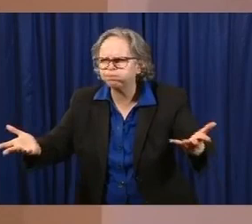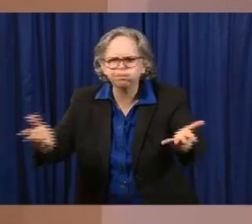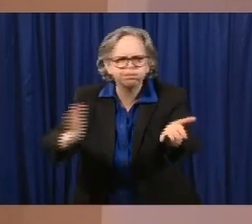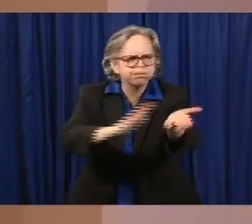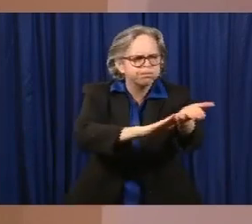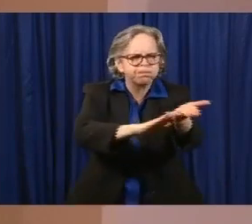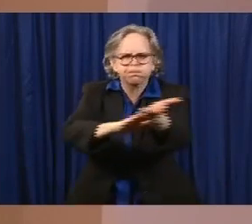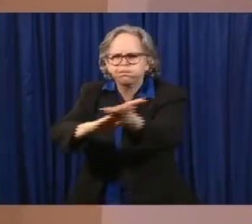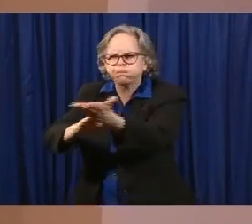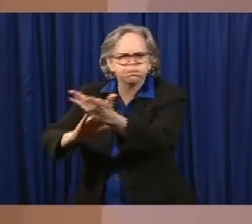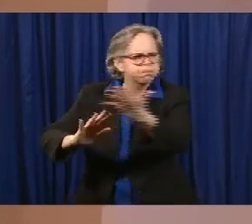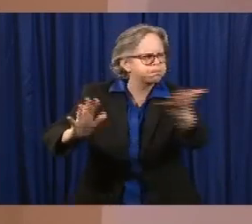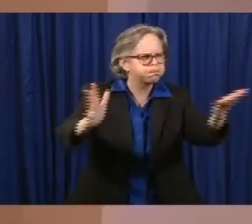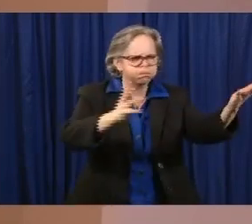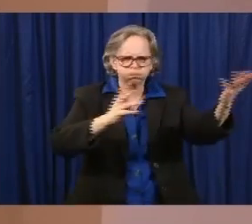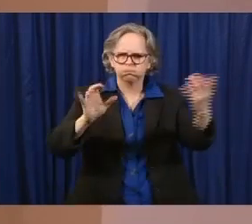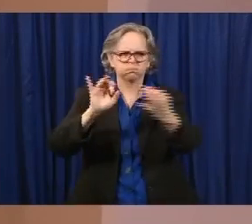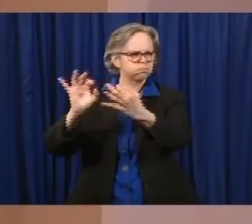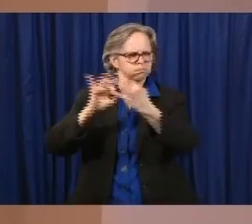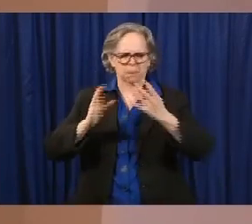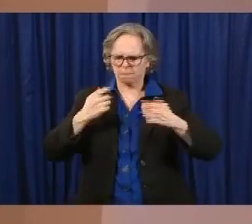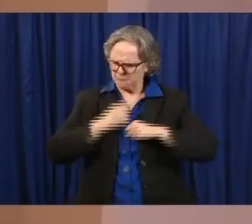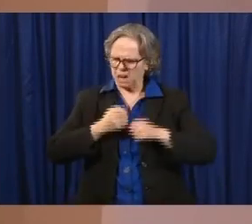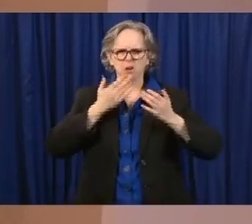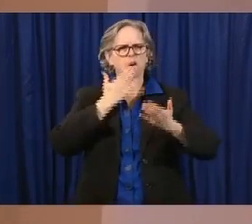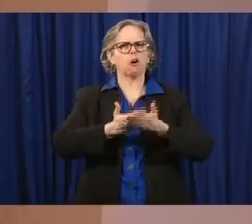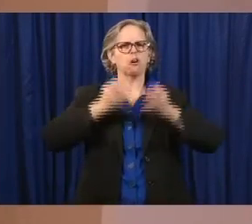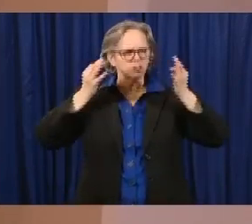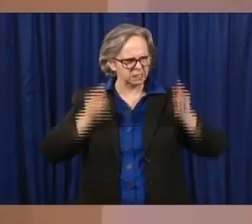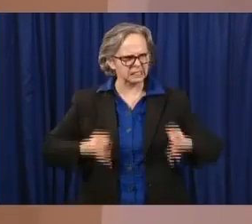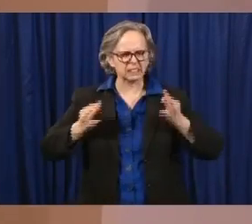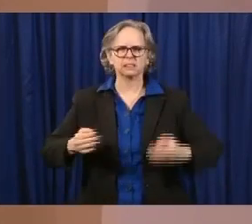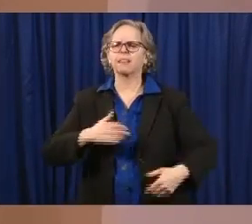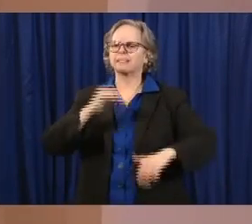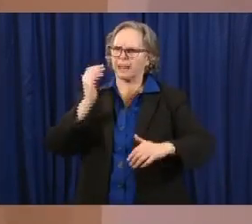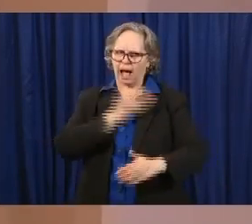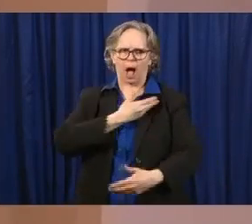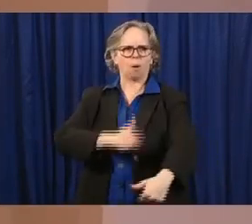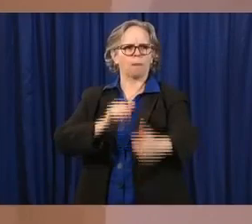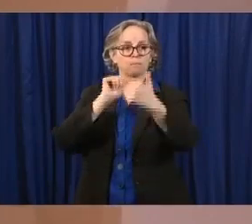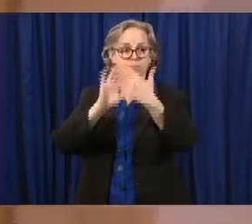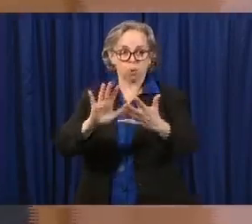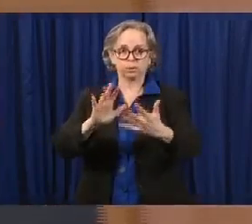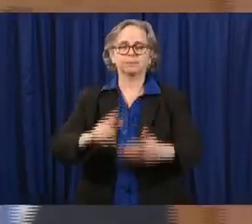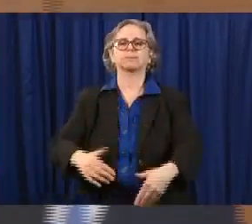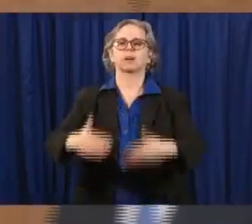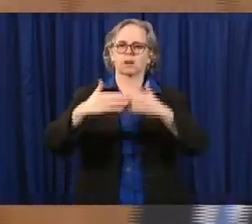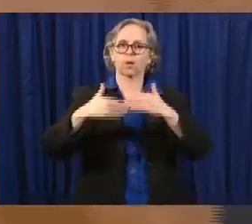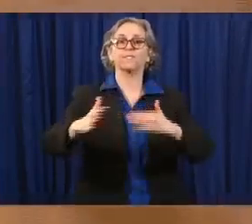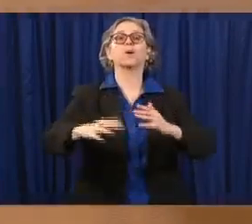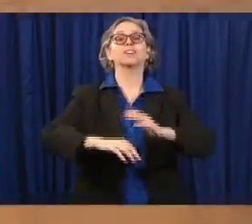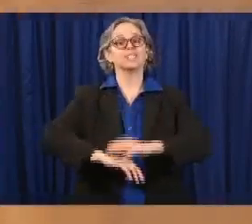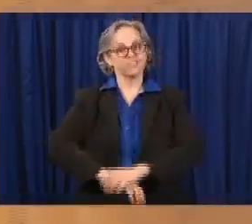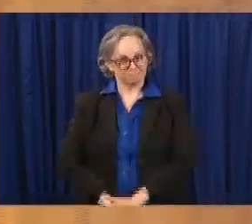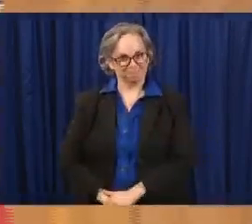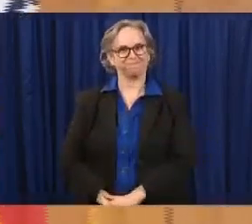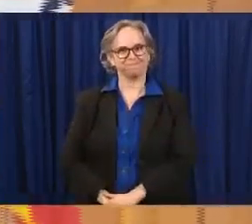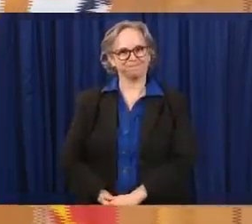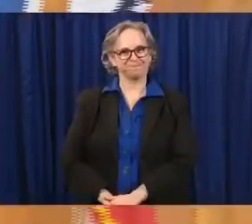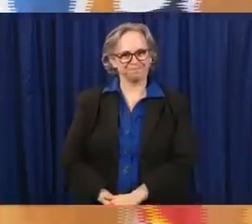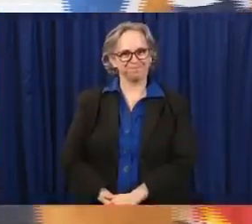decisions, and that's the approach that we are taking as this move forward. So thank you, Governor. Lieutenant Governor, thank